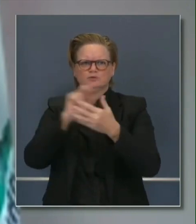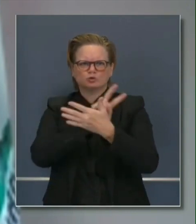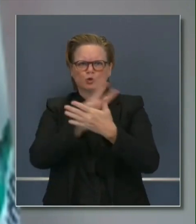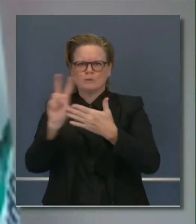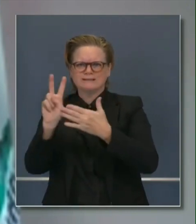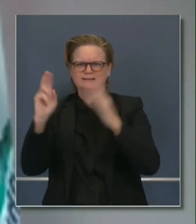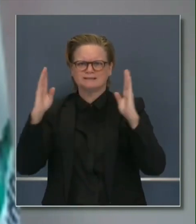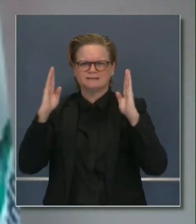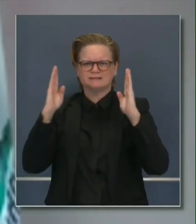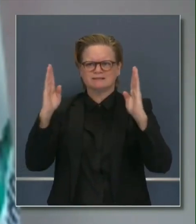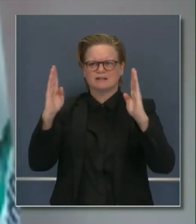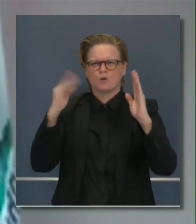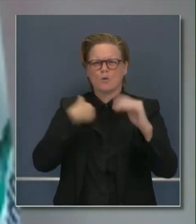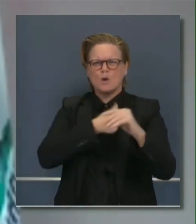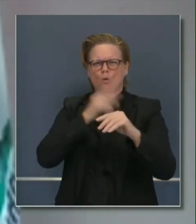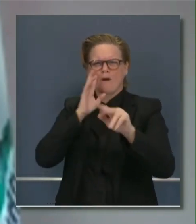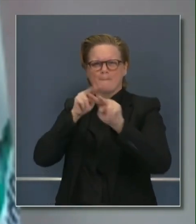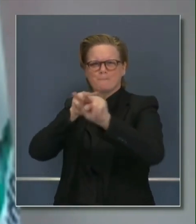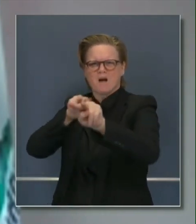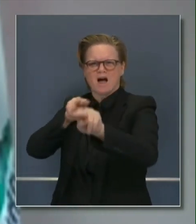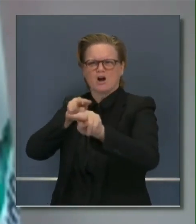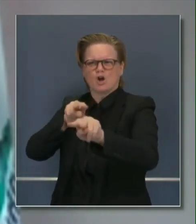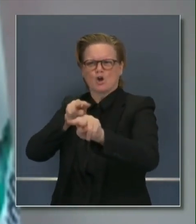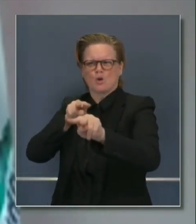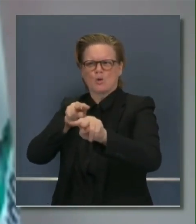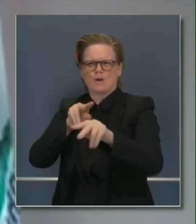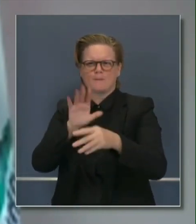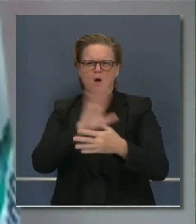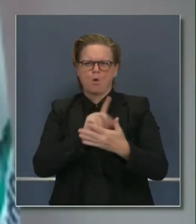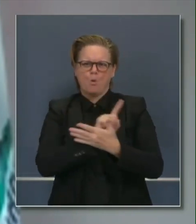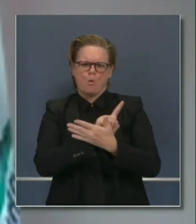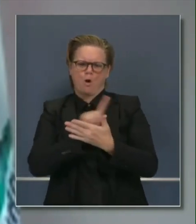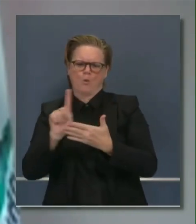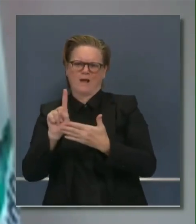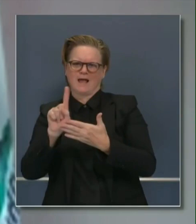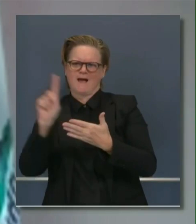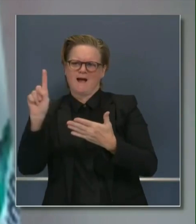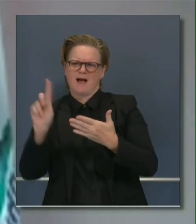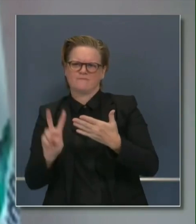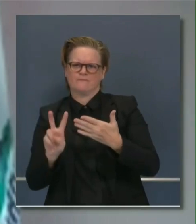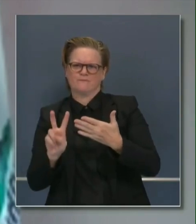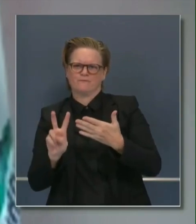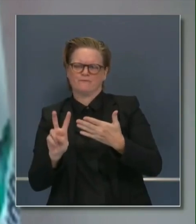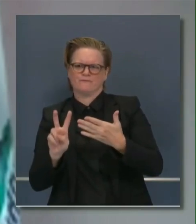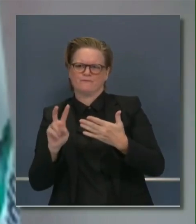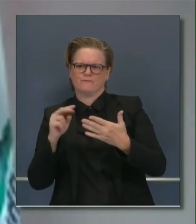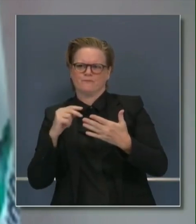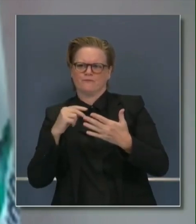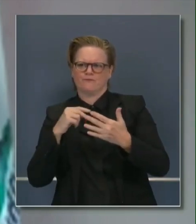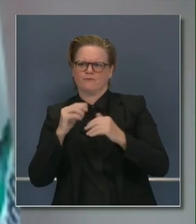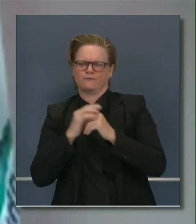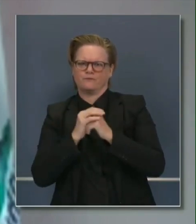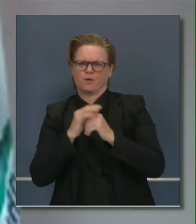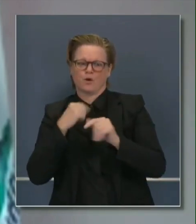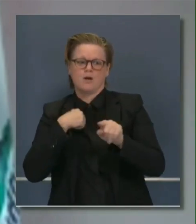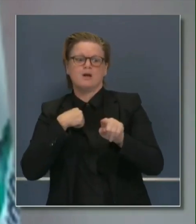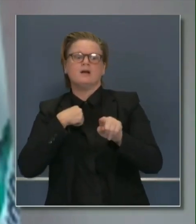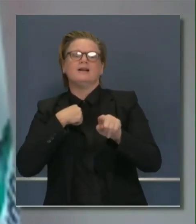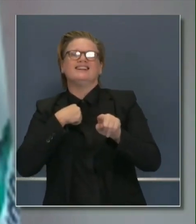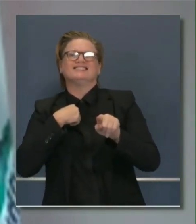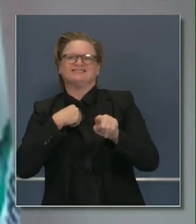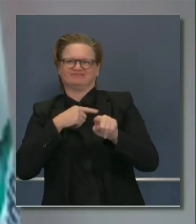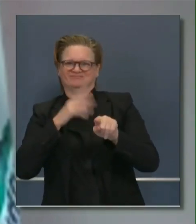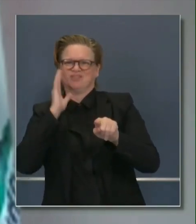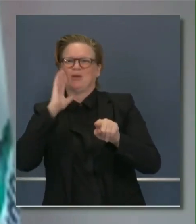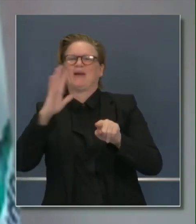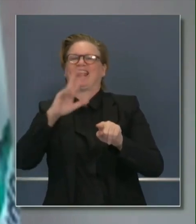a half, we start to see individuals who are hospitalized go into the intensive care unit. So we want to be able to use